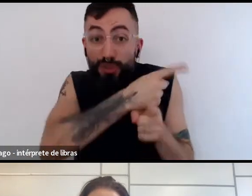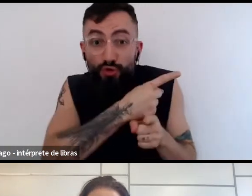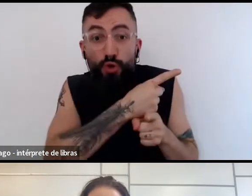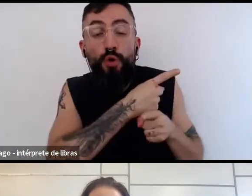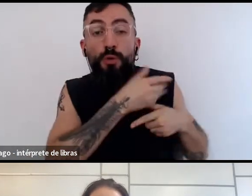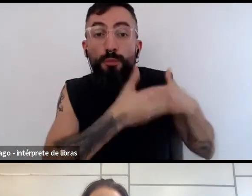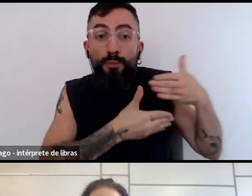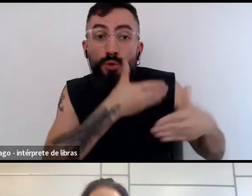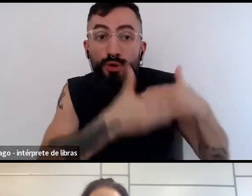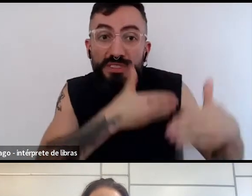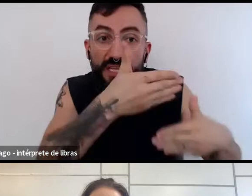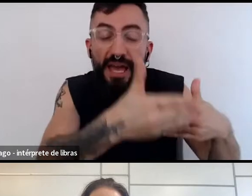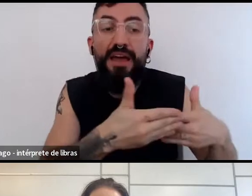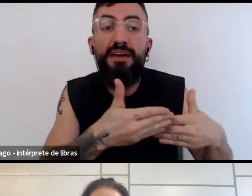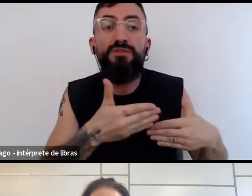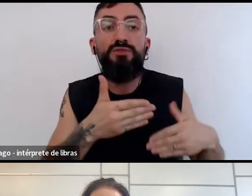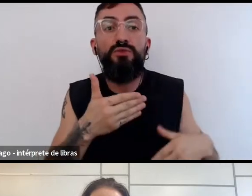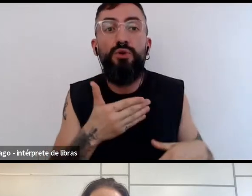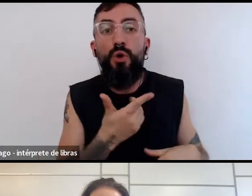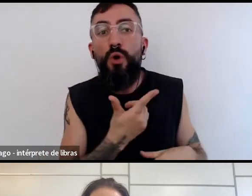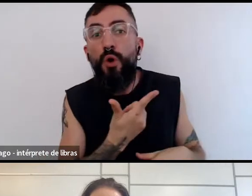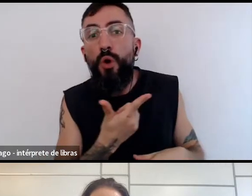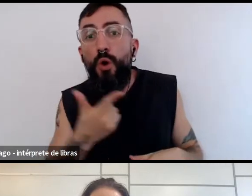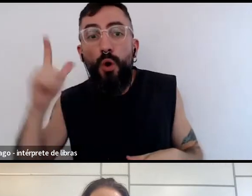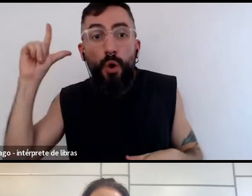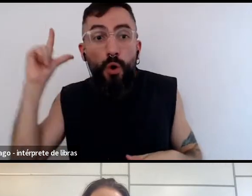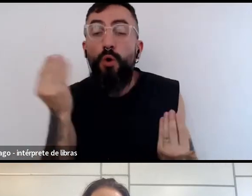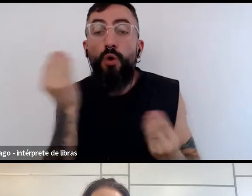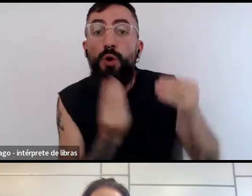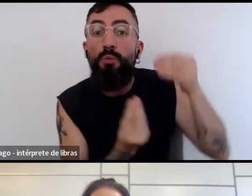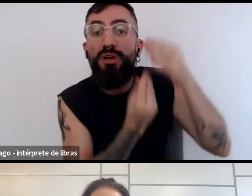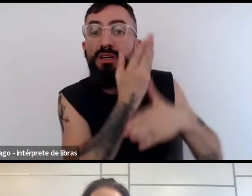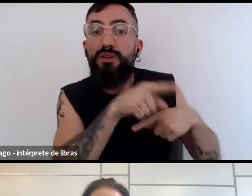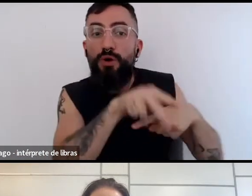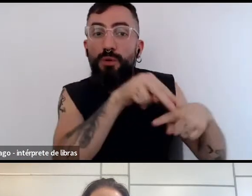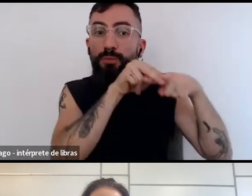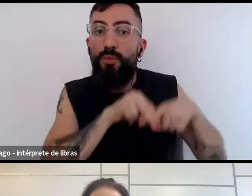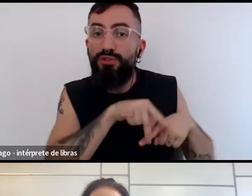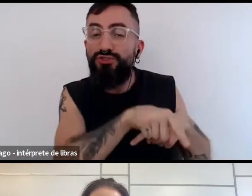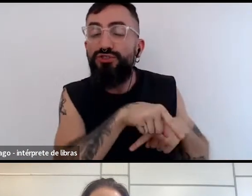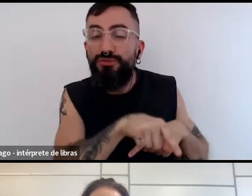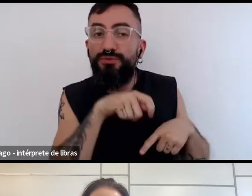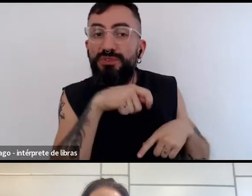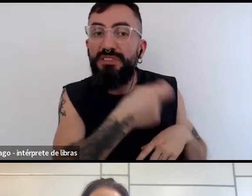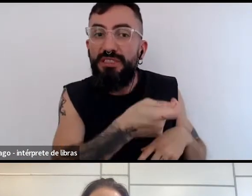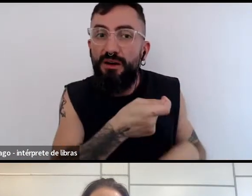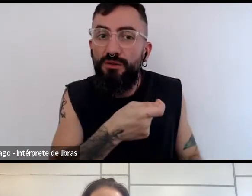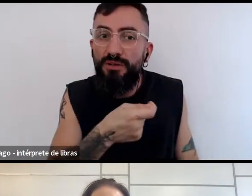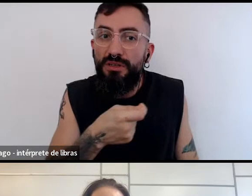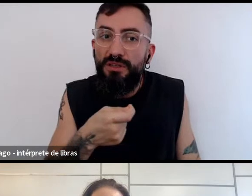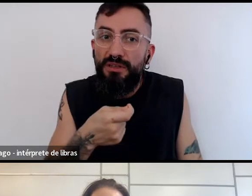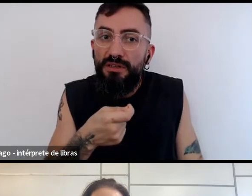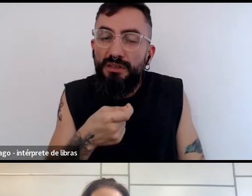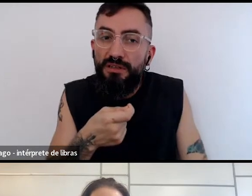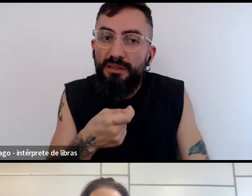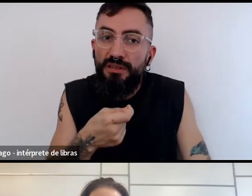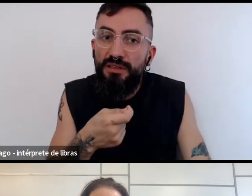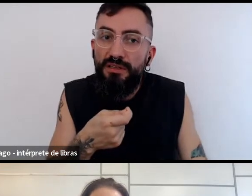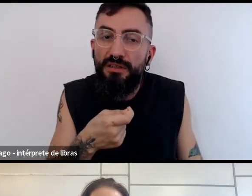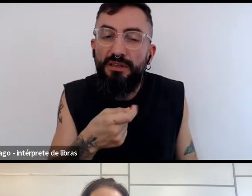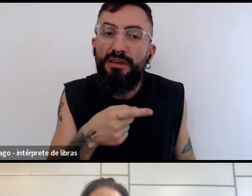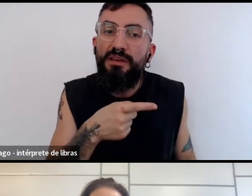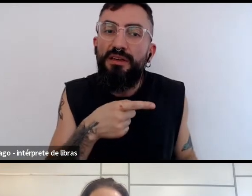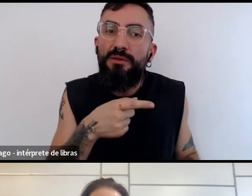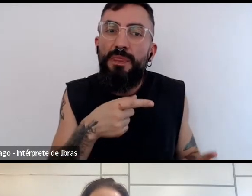the results of folk etymology? Is it present or in sign